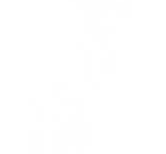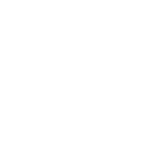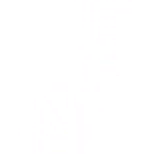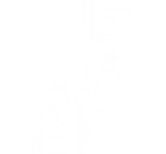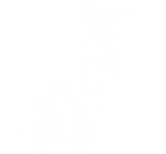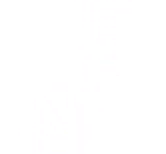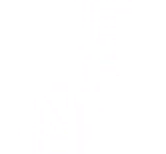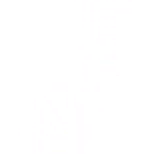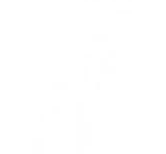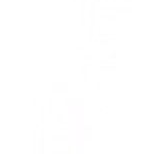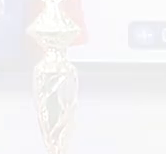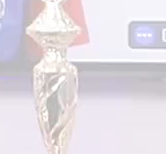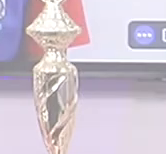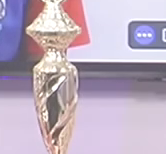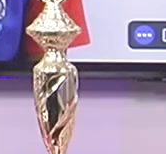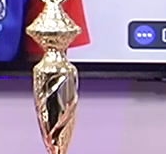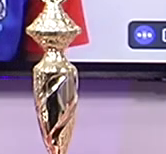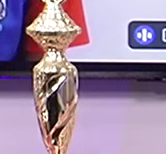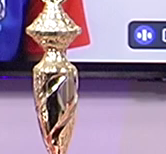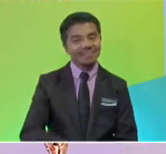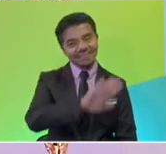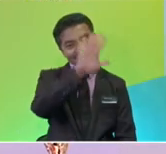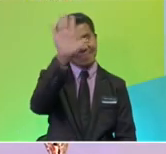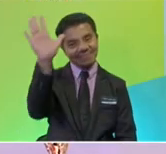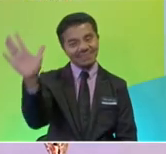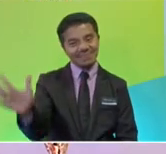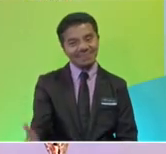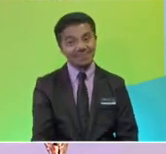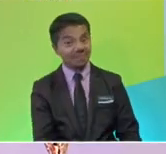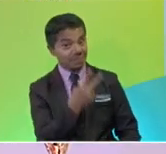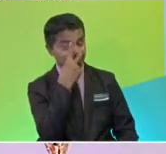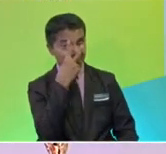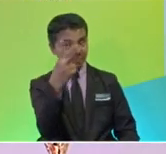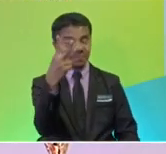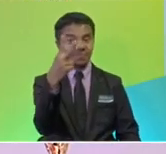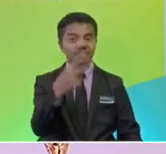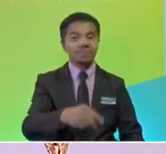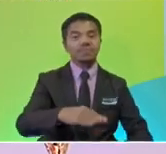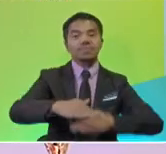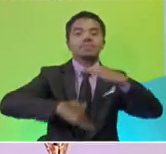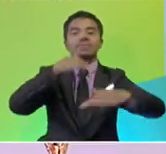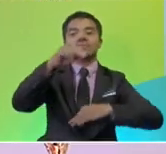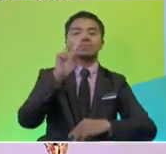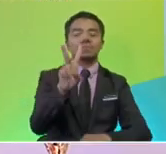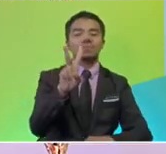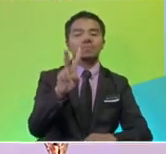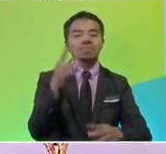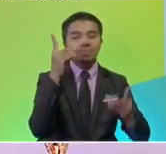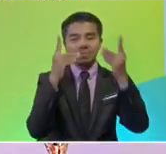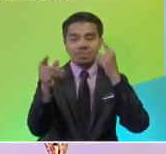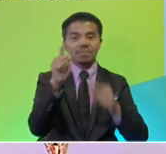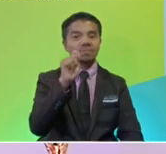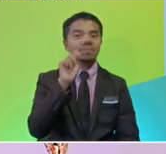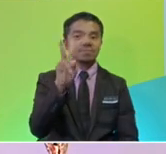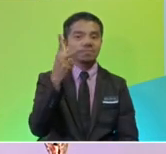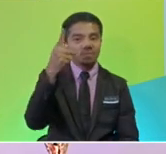TV KPM. Hi everyone, you are watching Tahap 2 only on Didit TV KPM with me Chris MJ as well